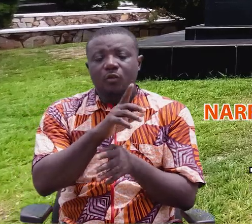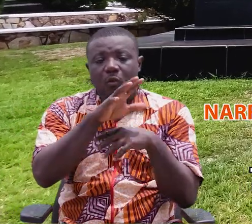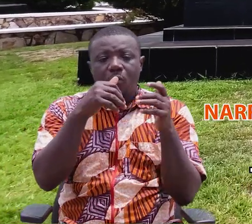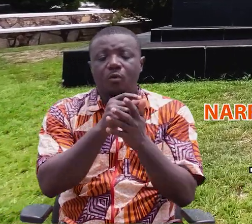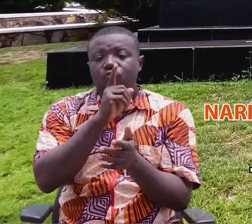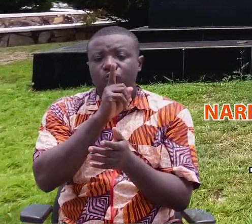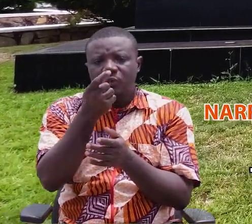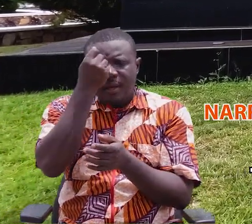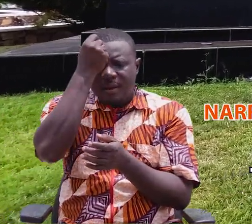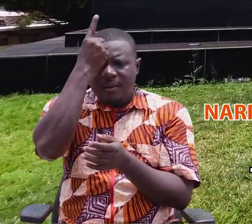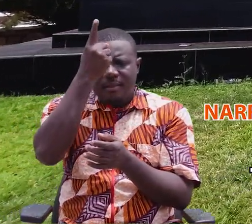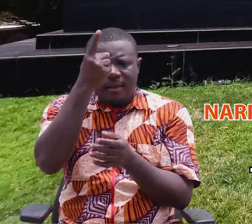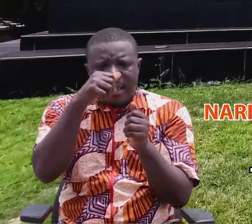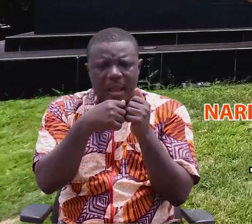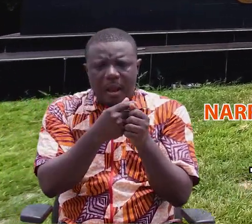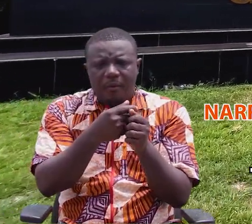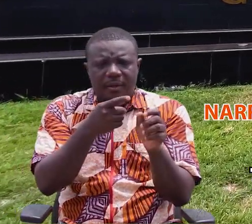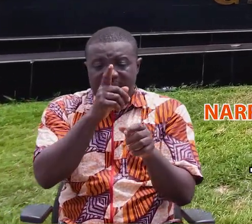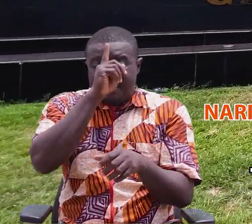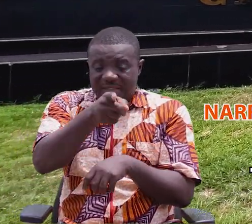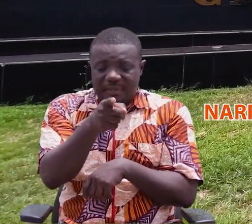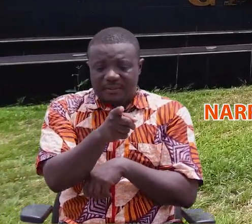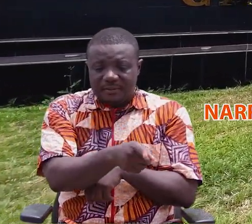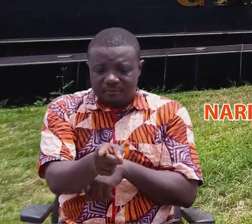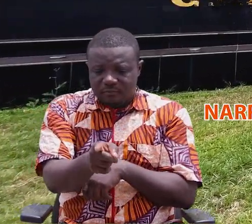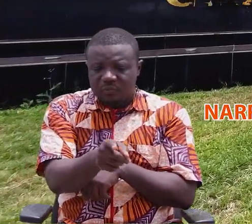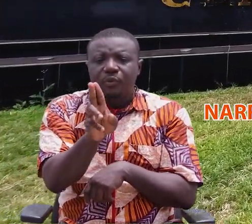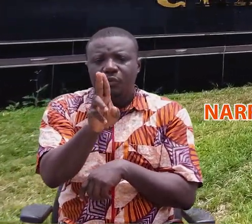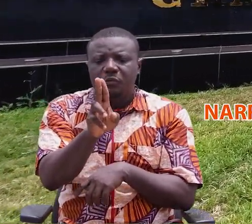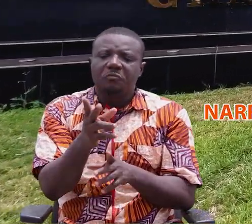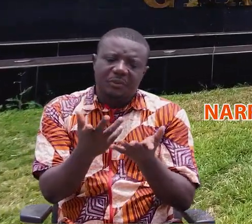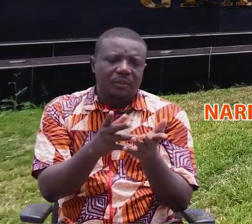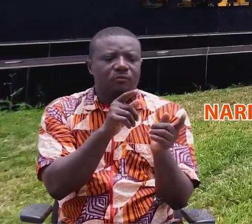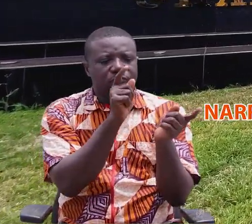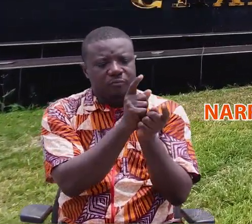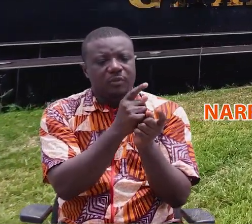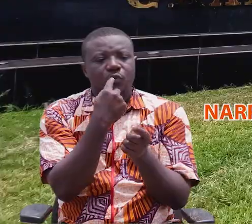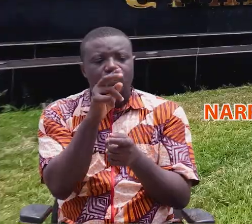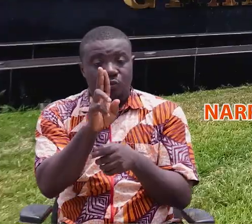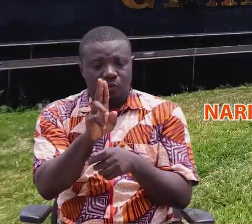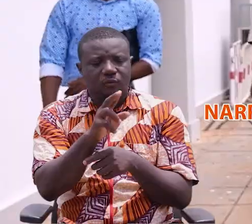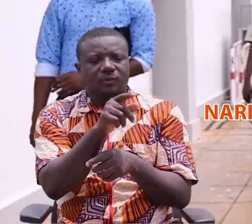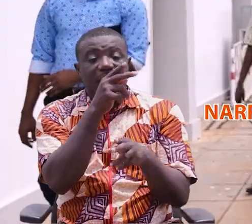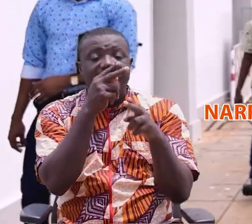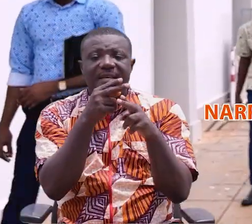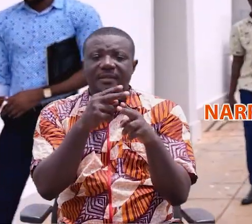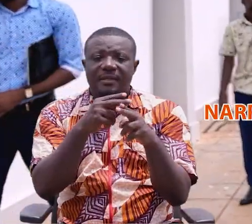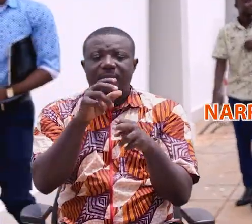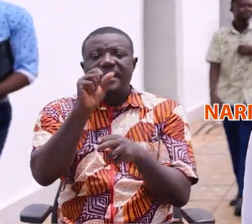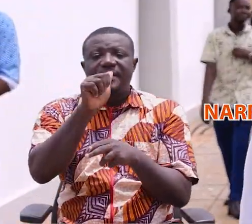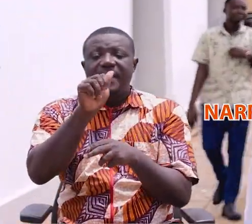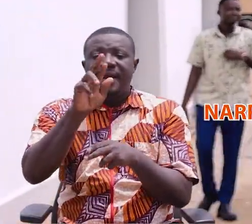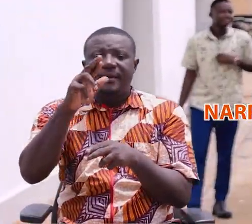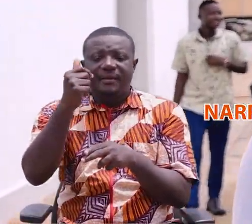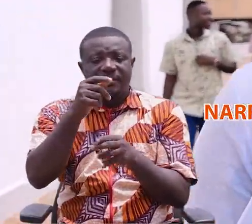To truly understand the impact of the smart cane, we need to hear from those who use it. Meet Sarah,